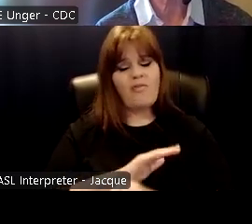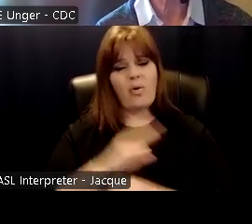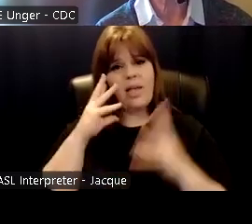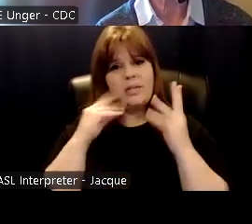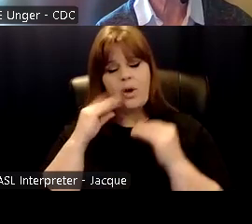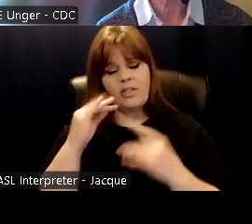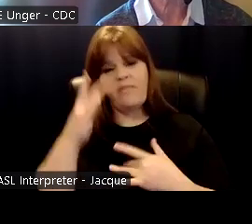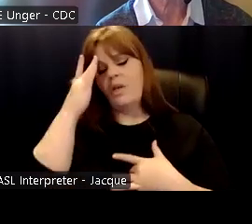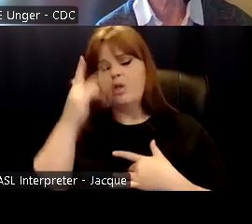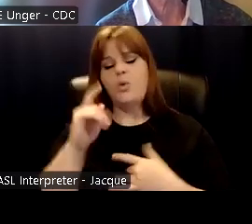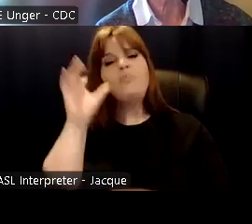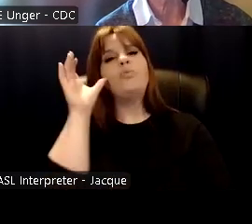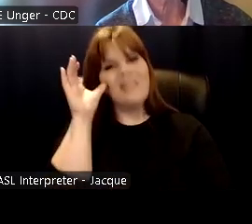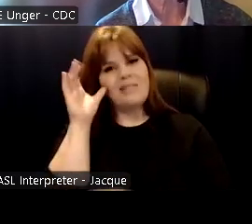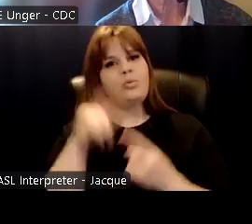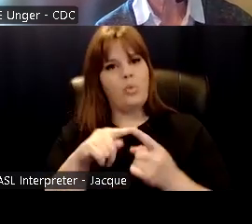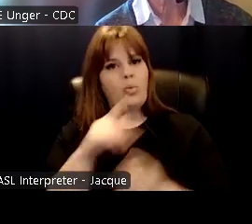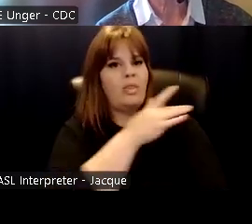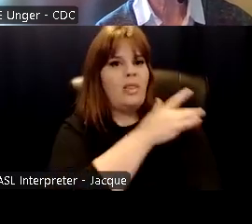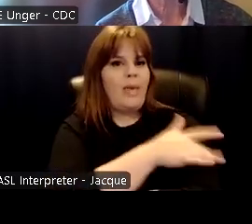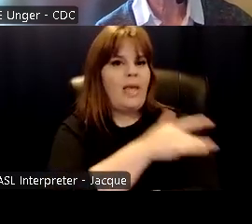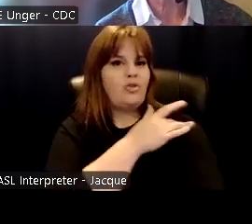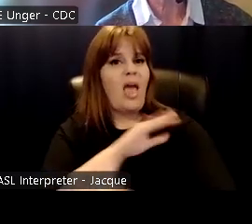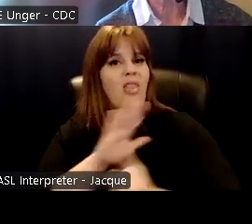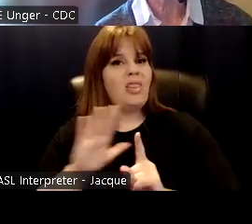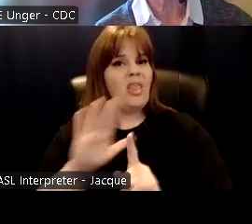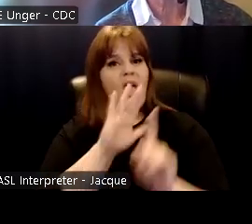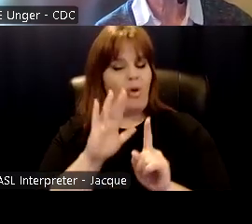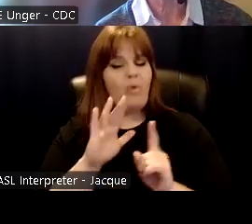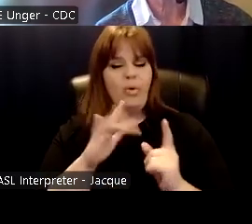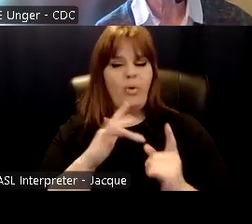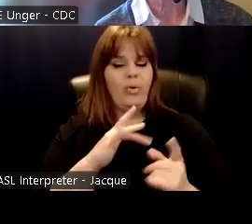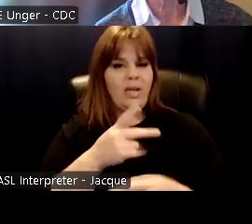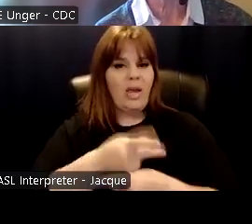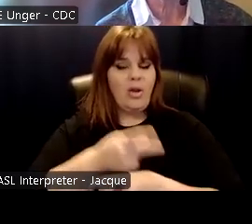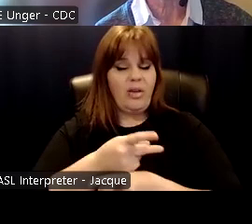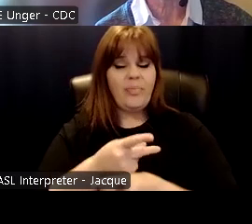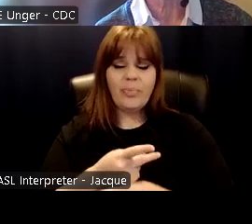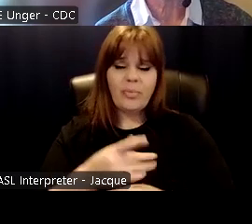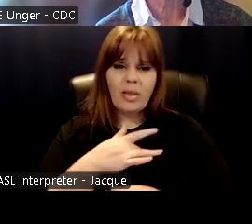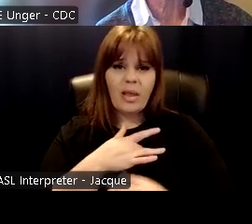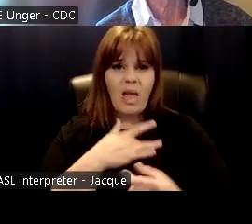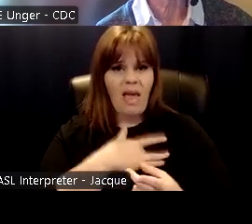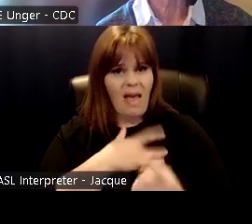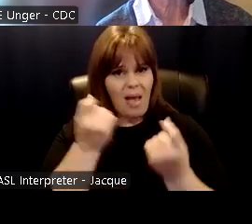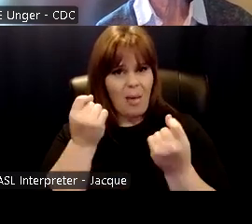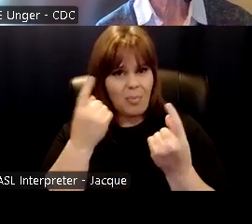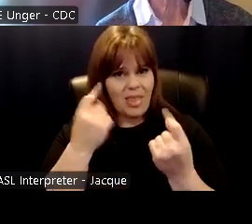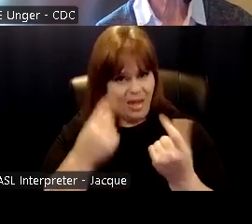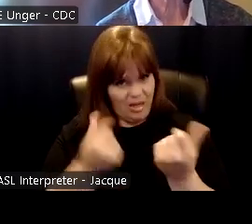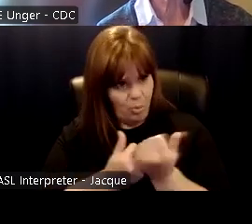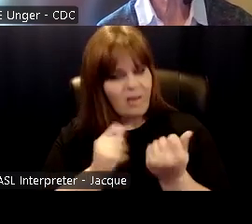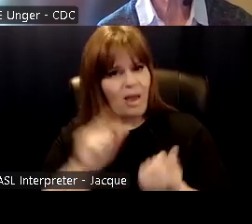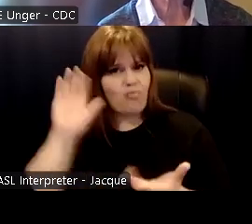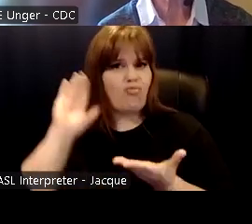your patients and their caregivers. Empathetic support can reduce suffering. And